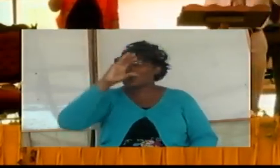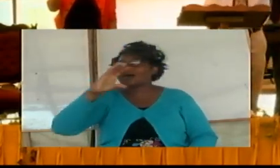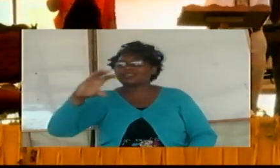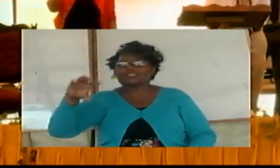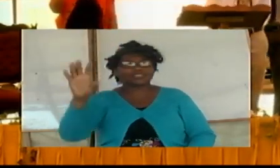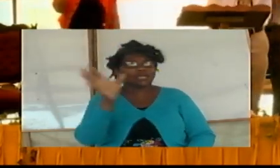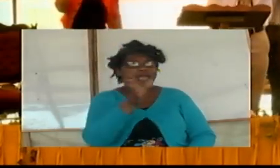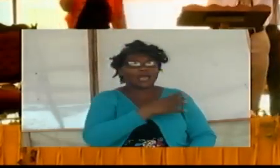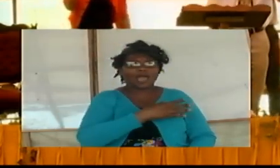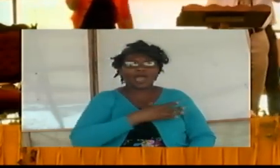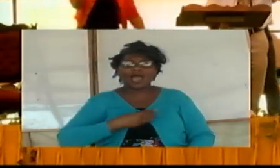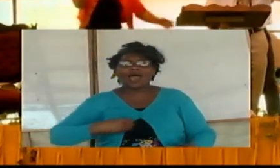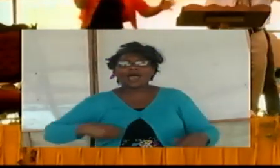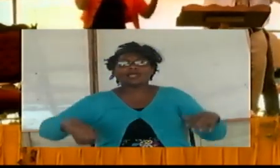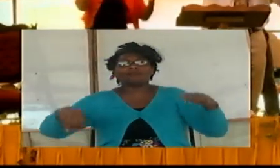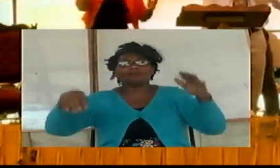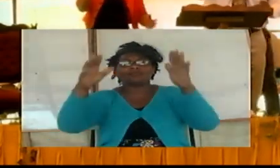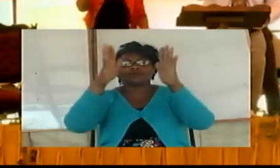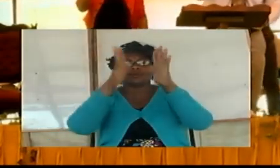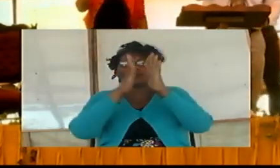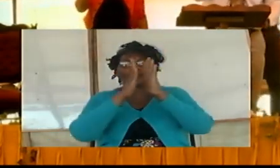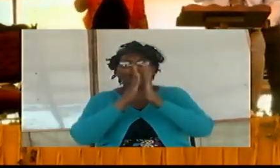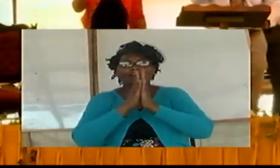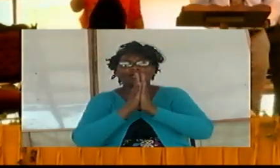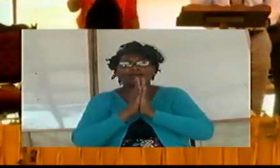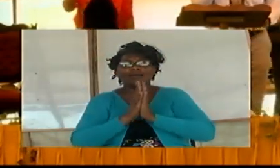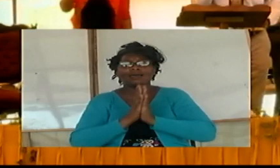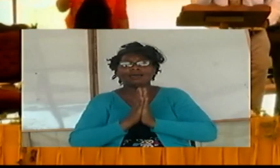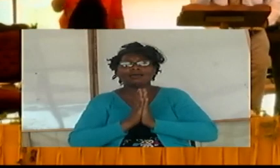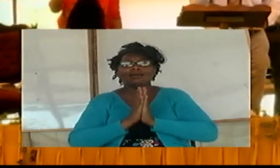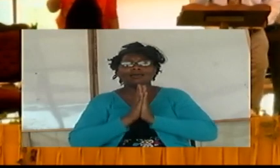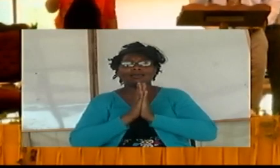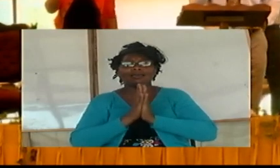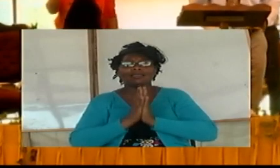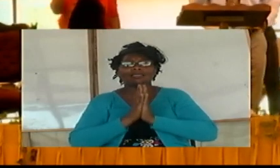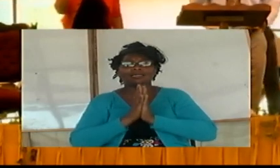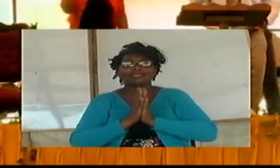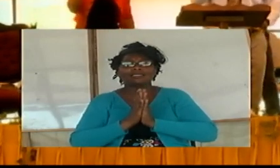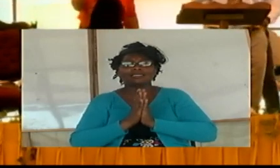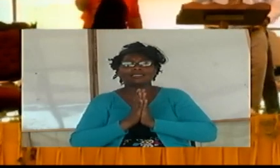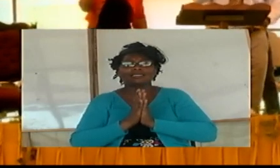to watch and pray